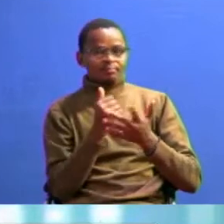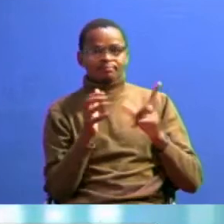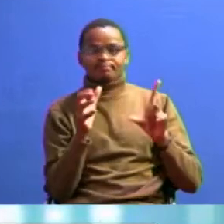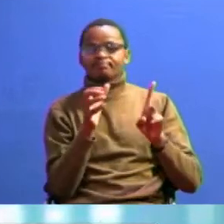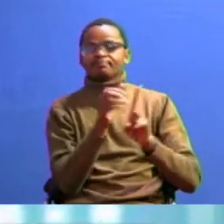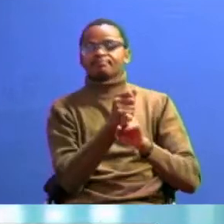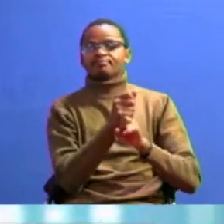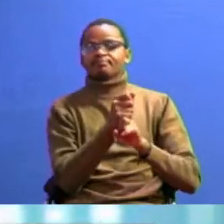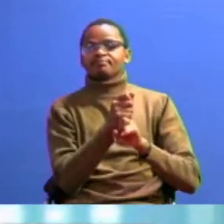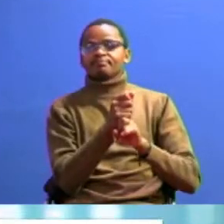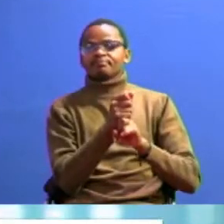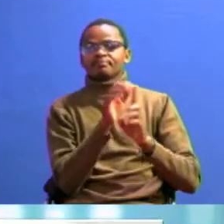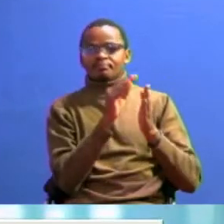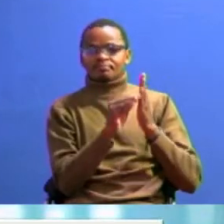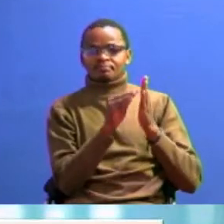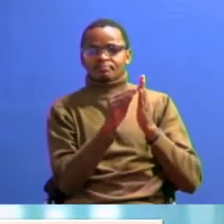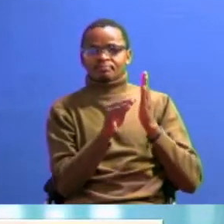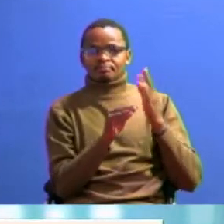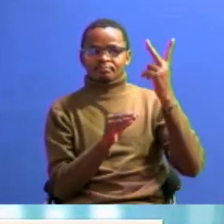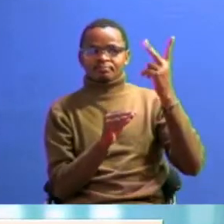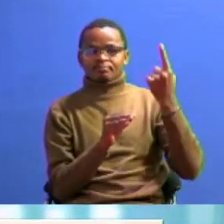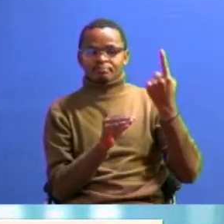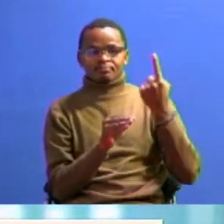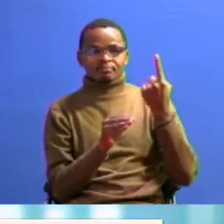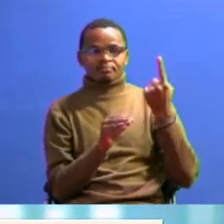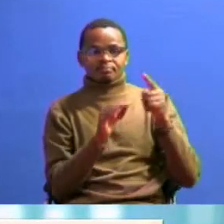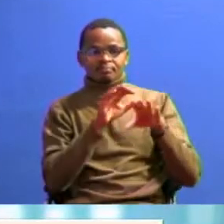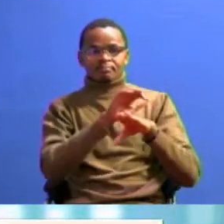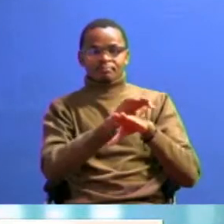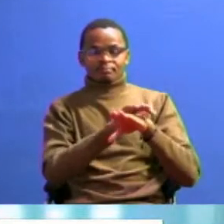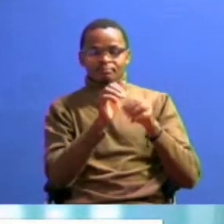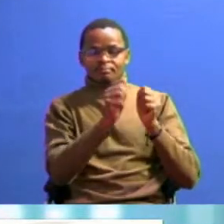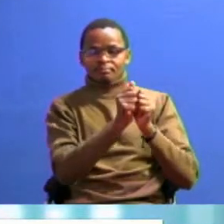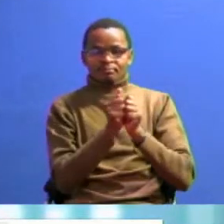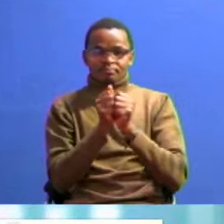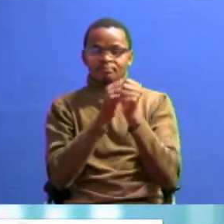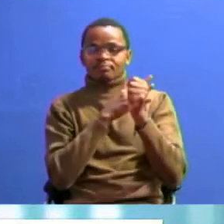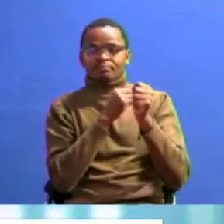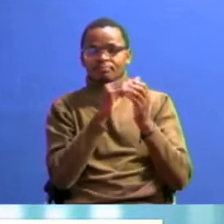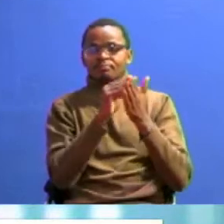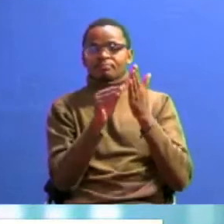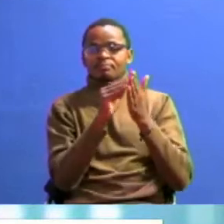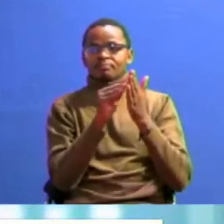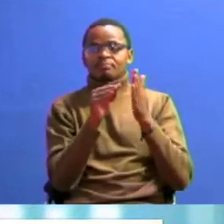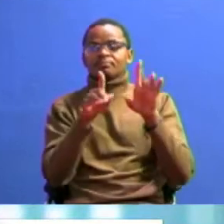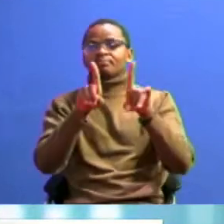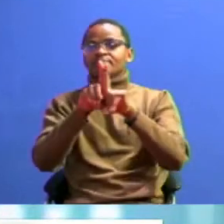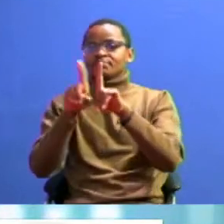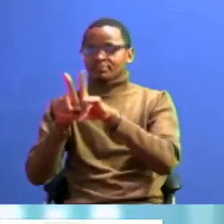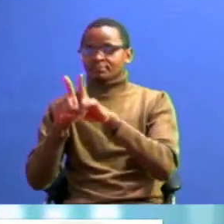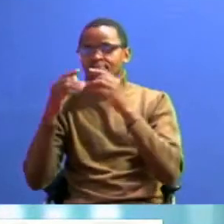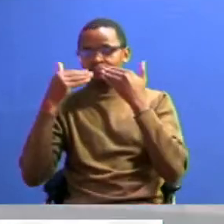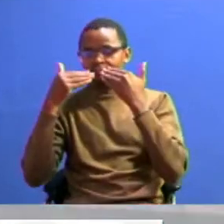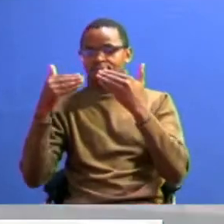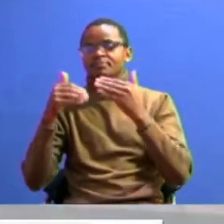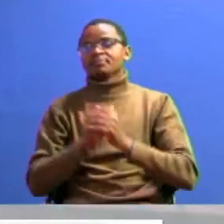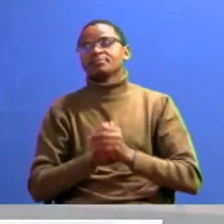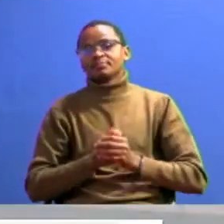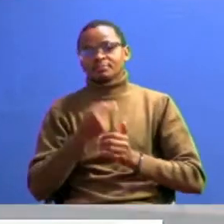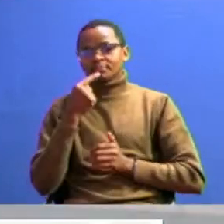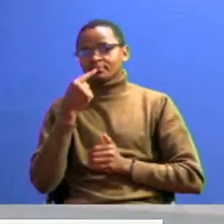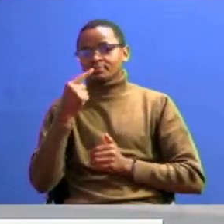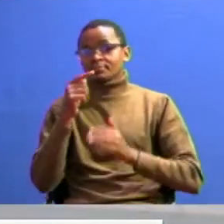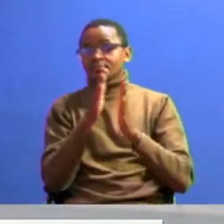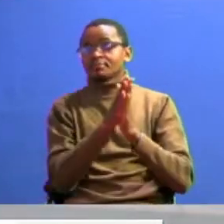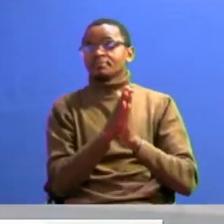interventions, we cannot address either of them alone. We got to put them together and address them simultaneously. Thank you. You've mentioned the